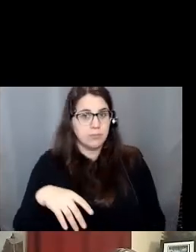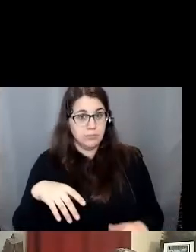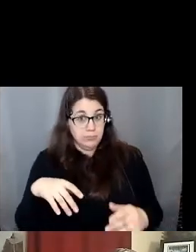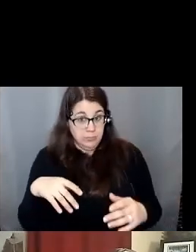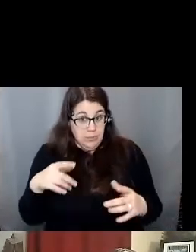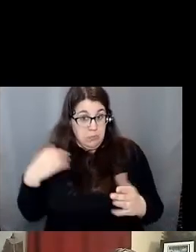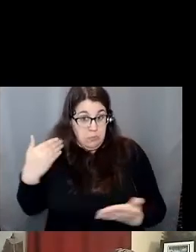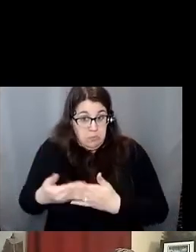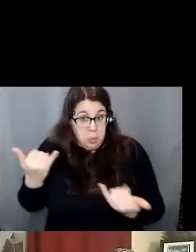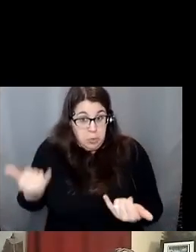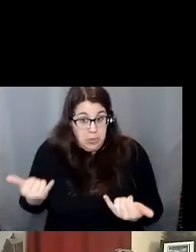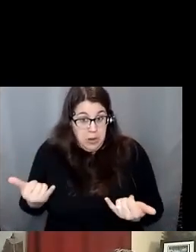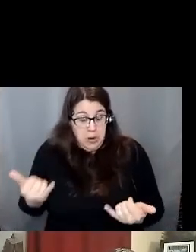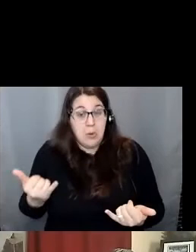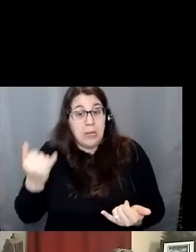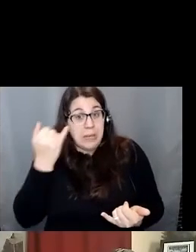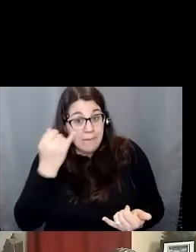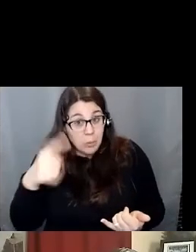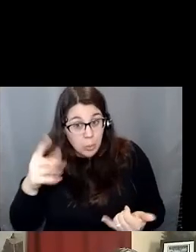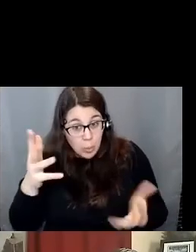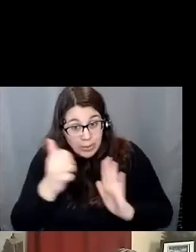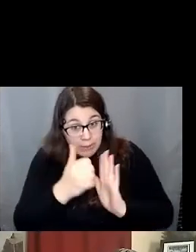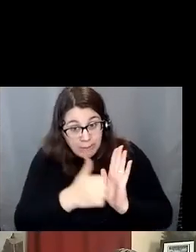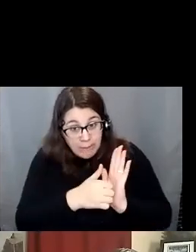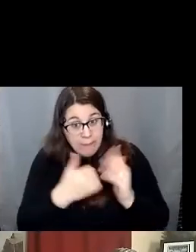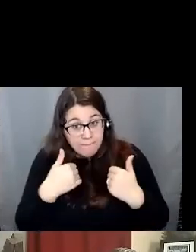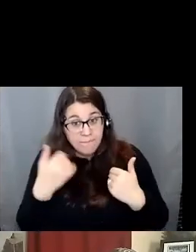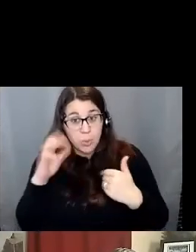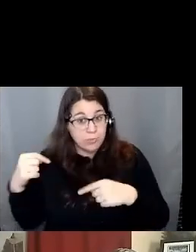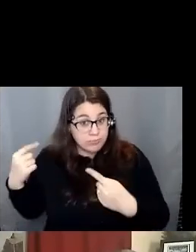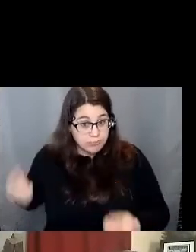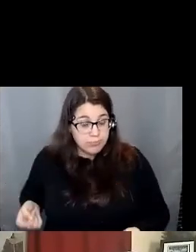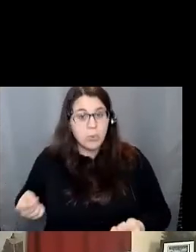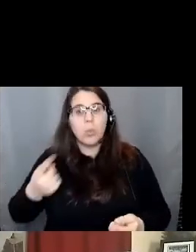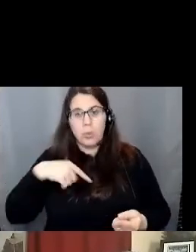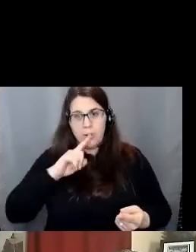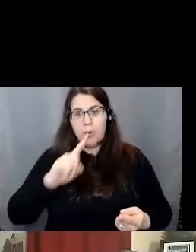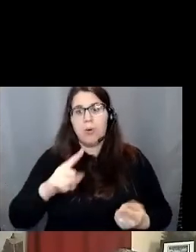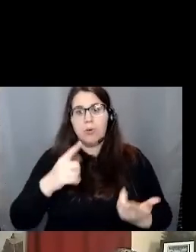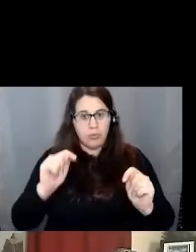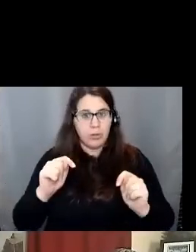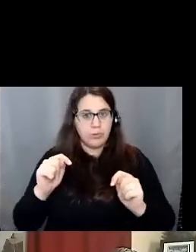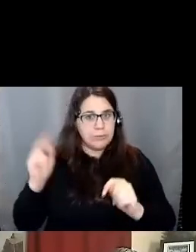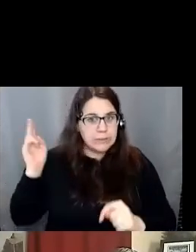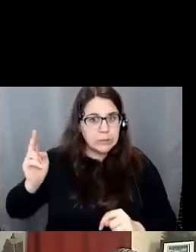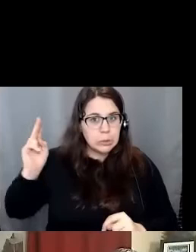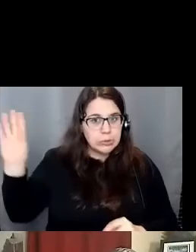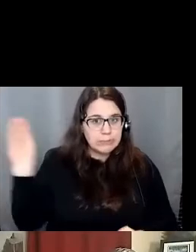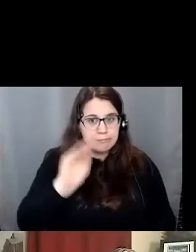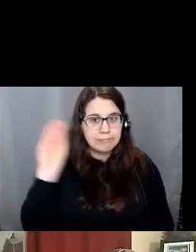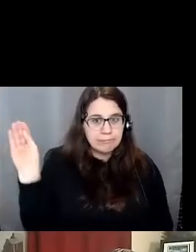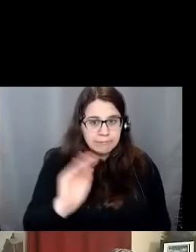webinar, for those that already have an account or have been in the account for a while, we are working on getting all the historical statements from our